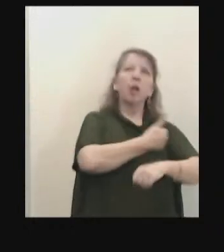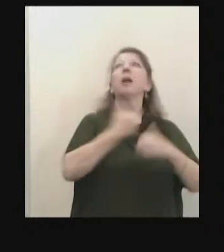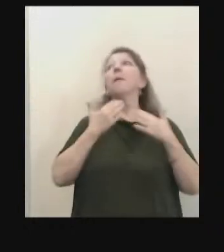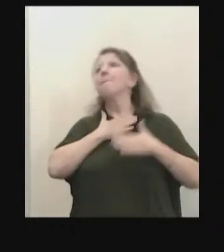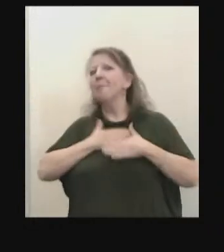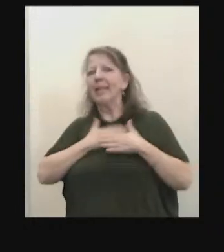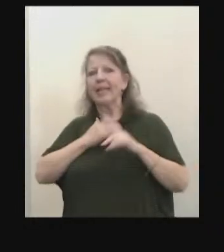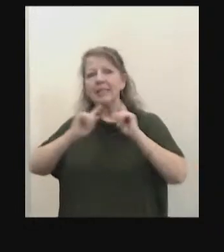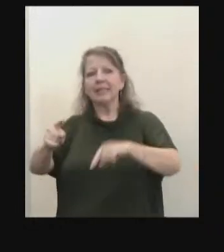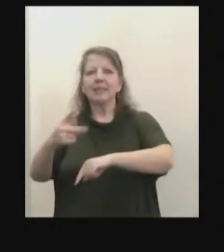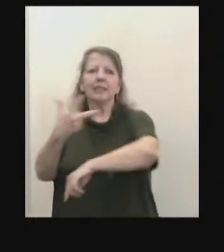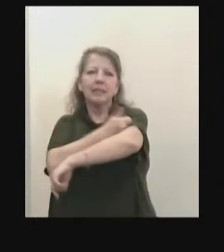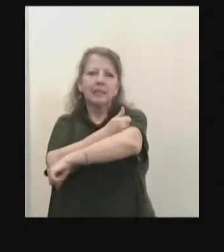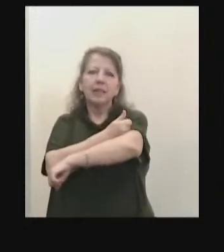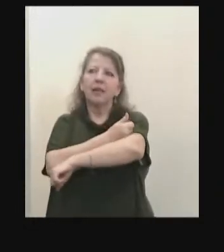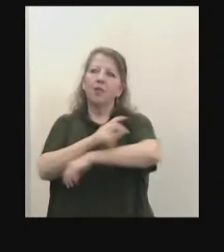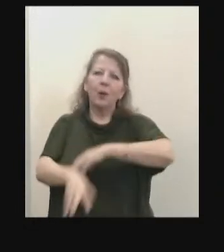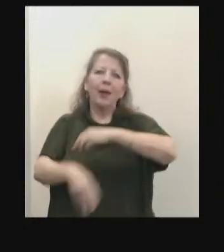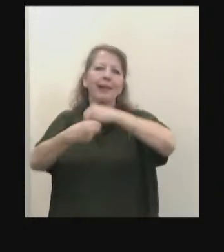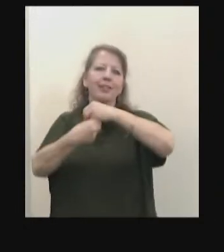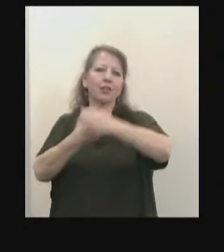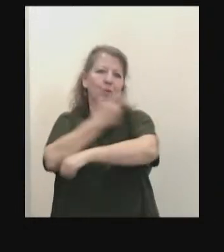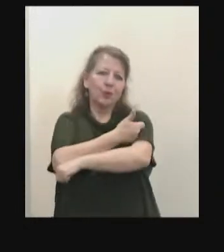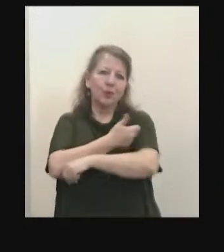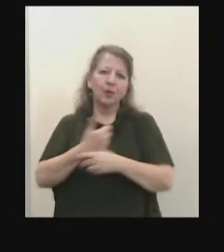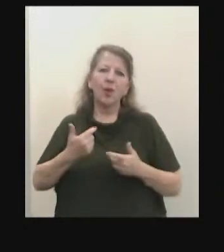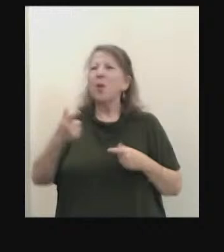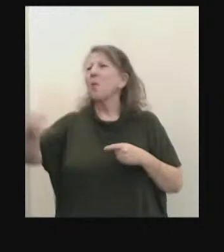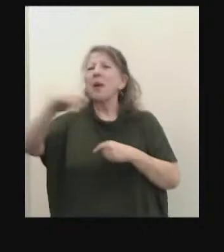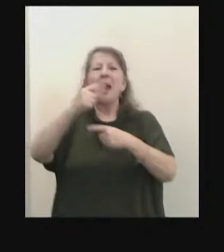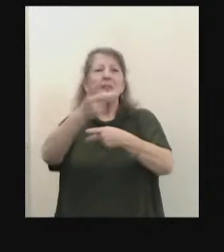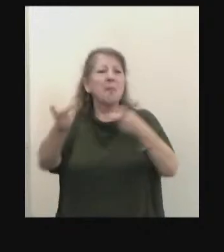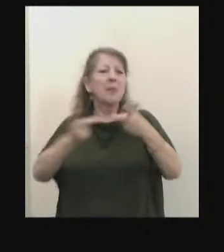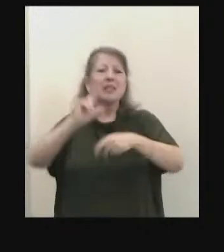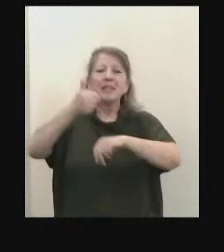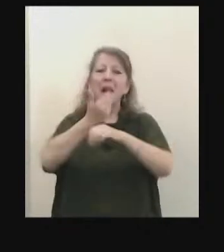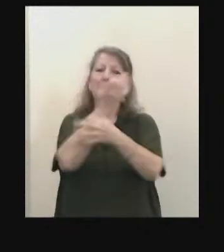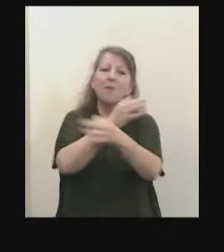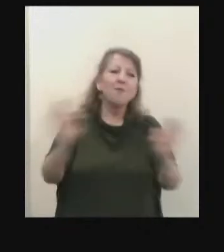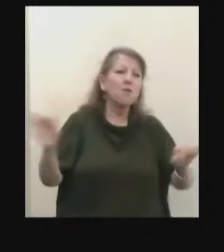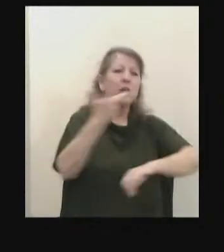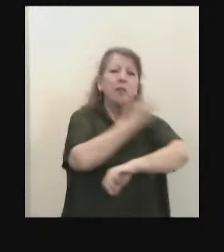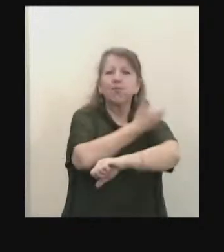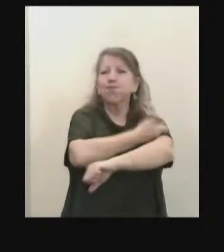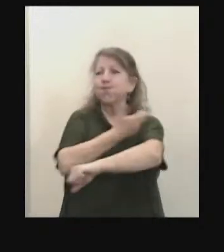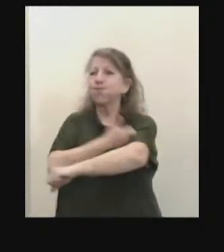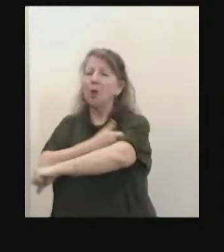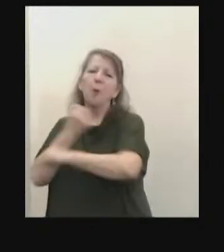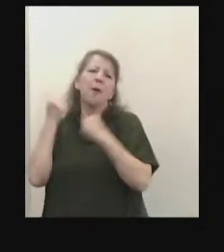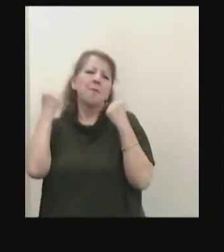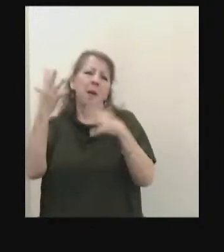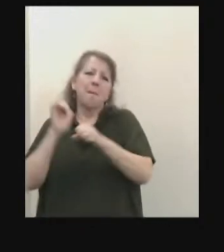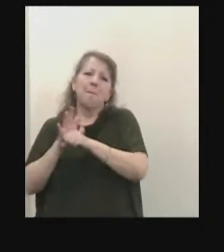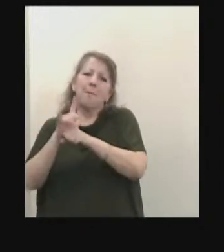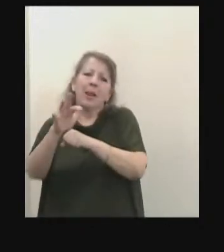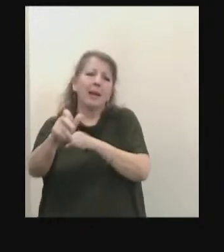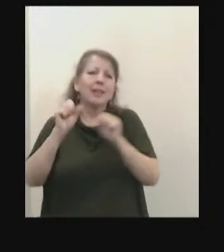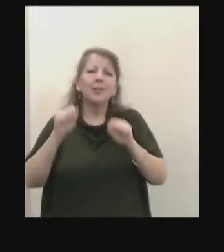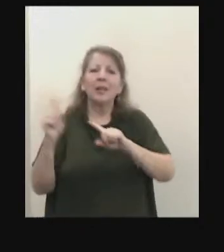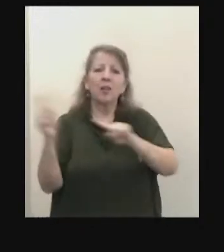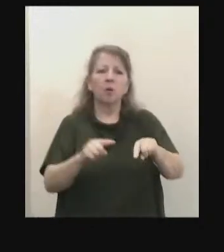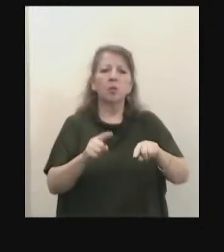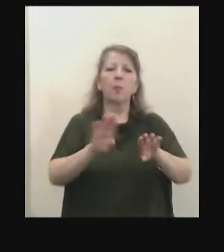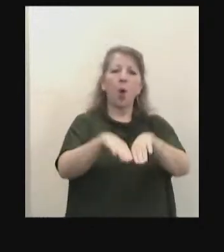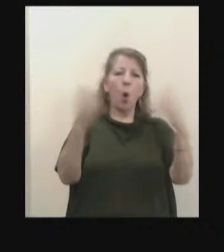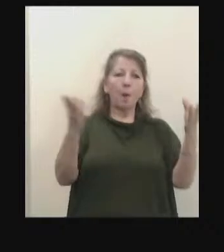we have sites to get free vaccination with a good supply throughout the county, and we're opening up more sites.